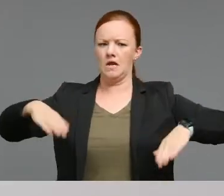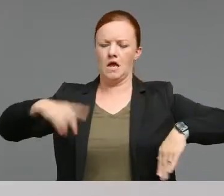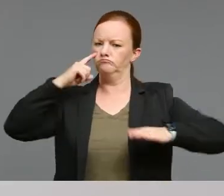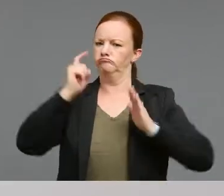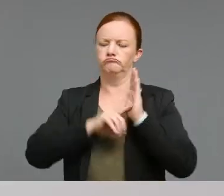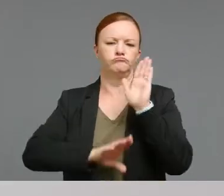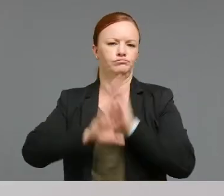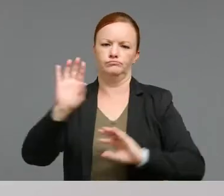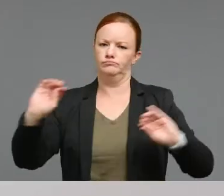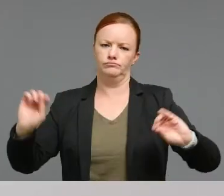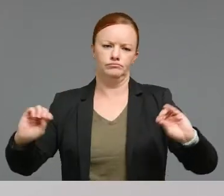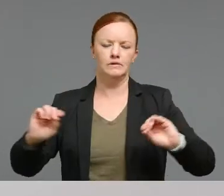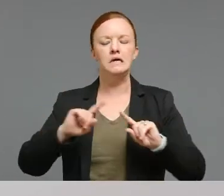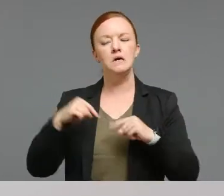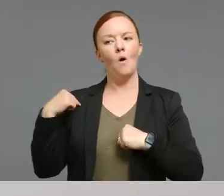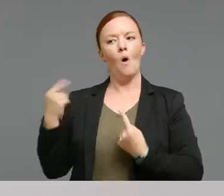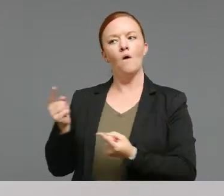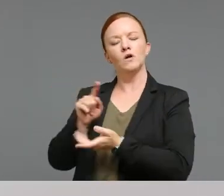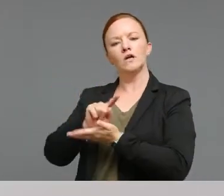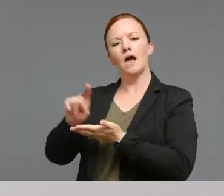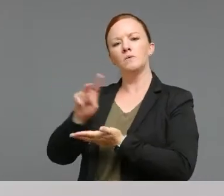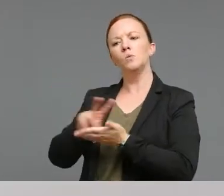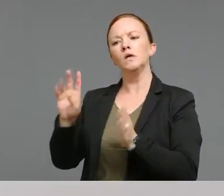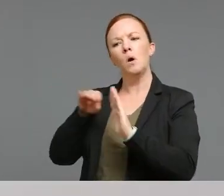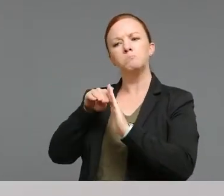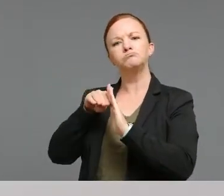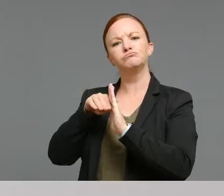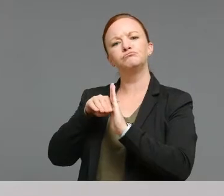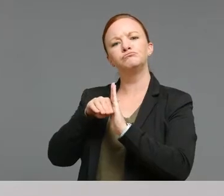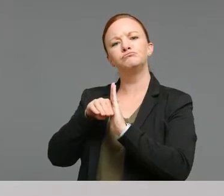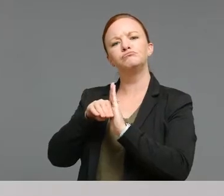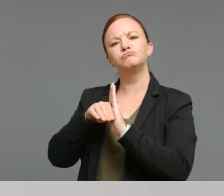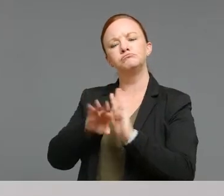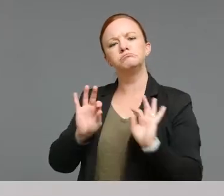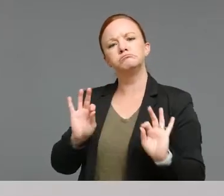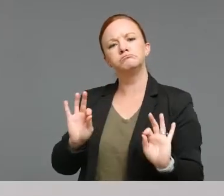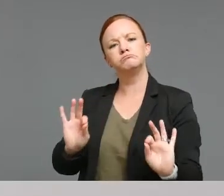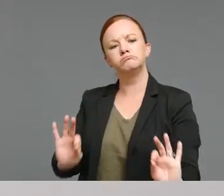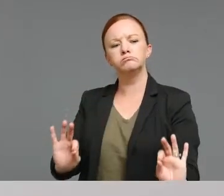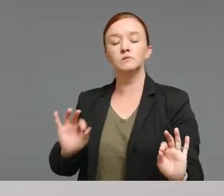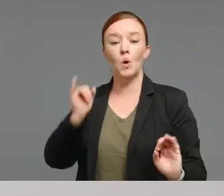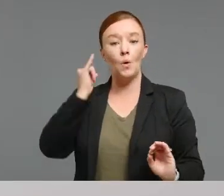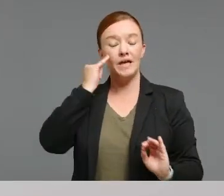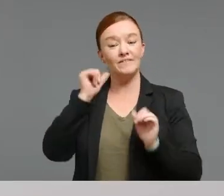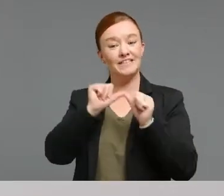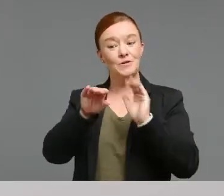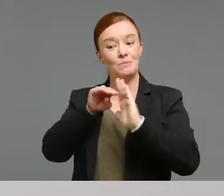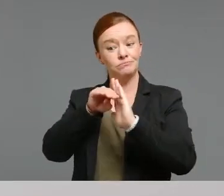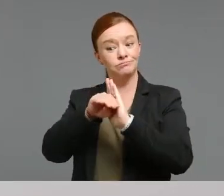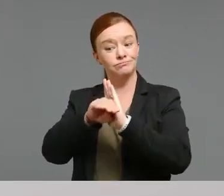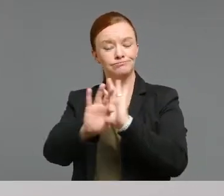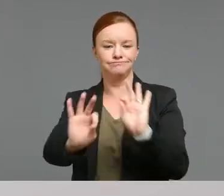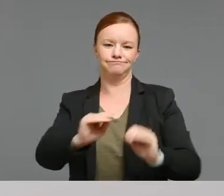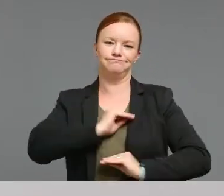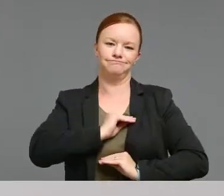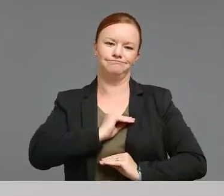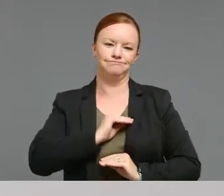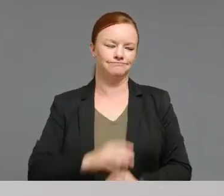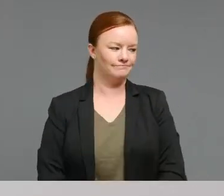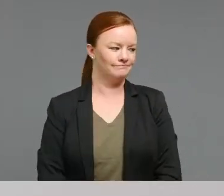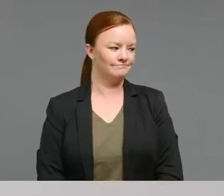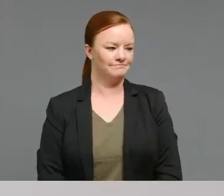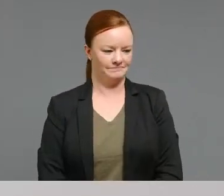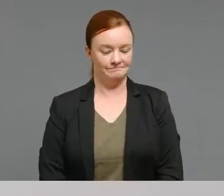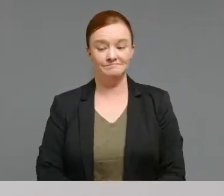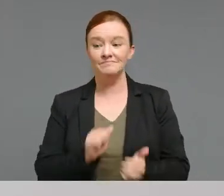yet. It looks like over the last couple of weeks we've been on a downward trend. We would be very pleased if we would continue on that path.